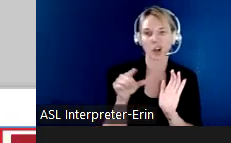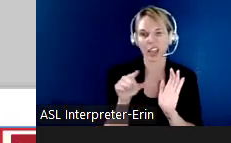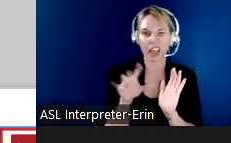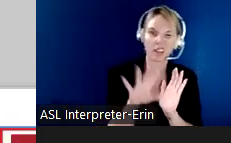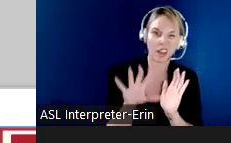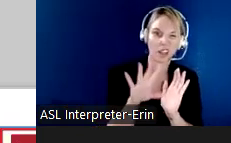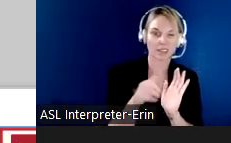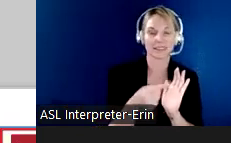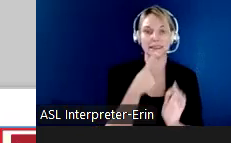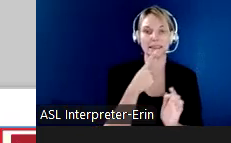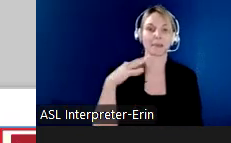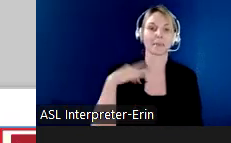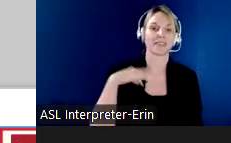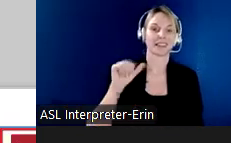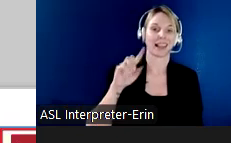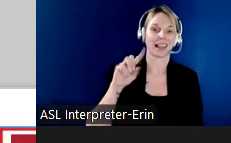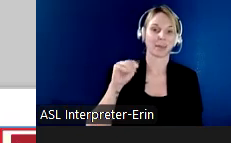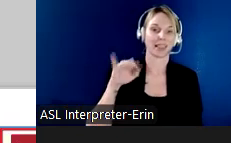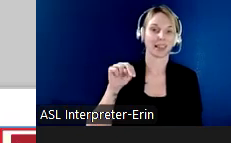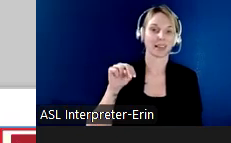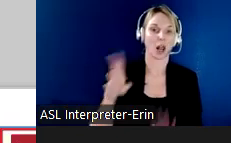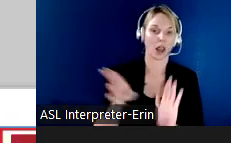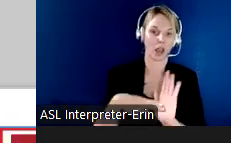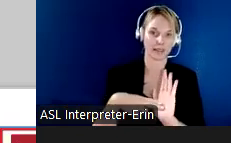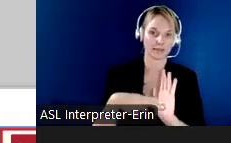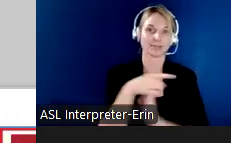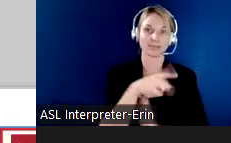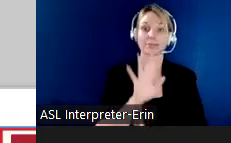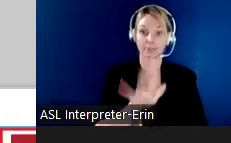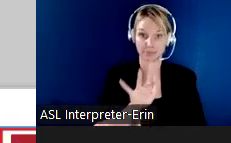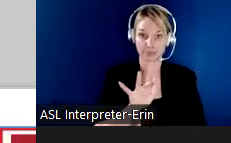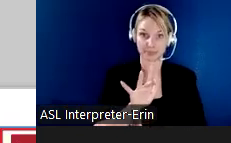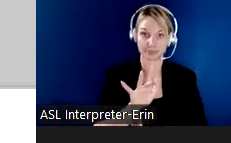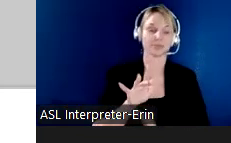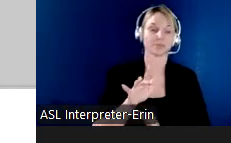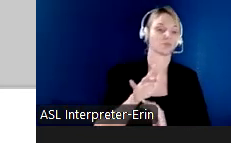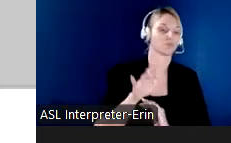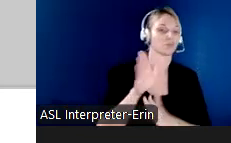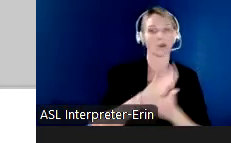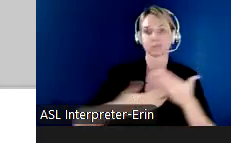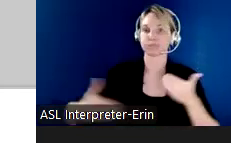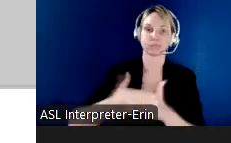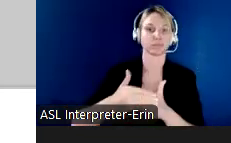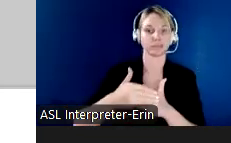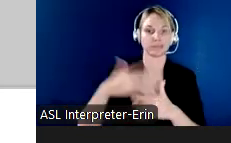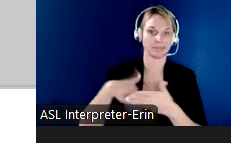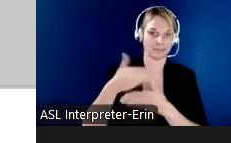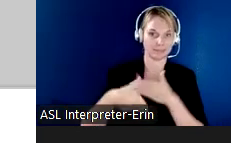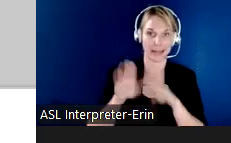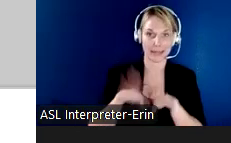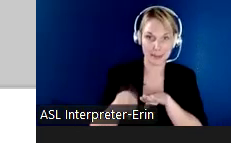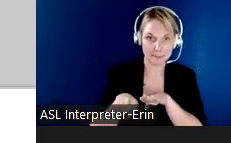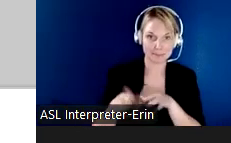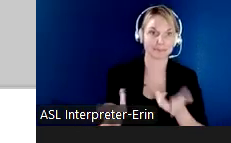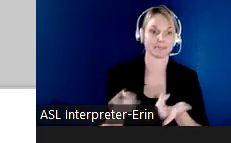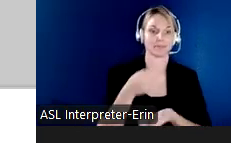Benefits Admin Login. So that is what you are going to click on, and that will take you to the next step. So after you